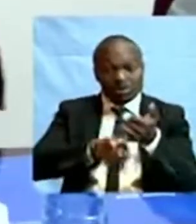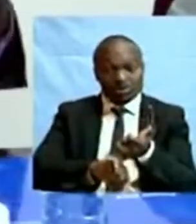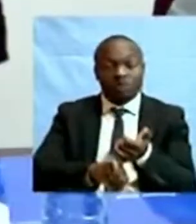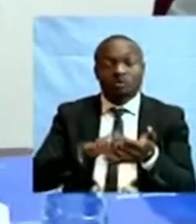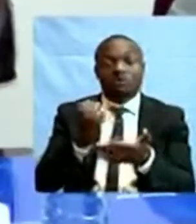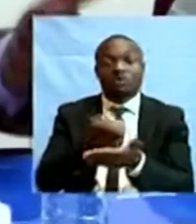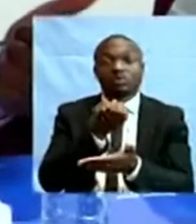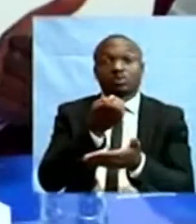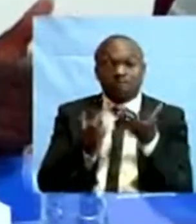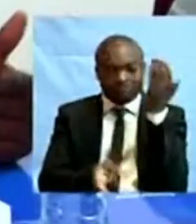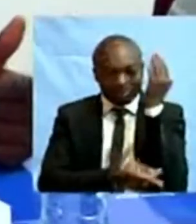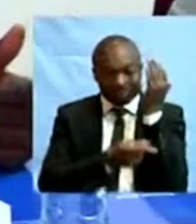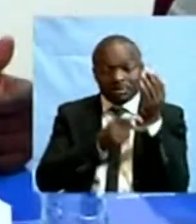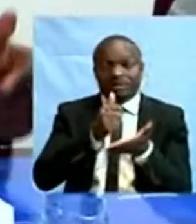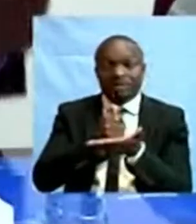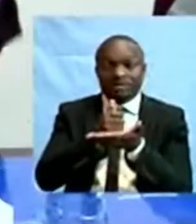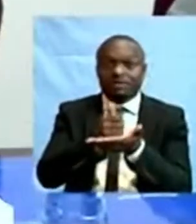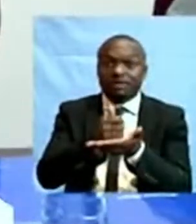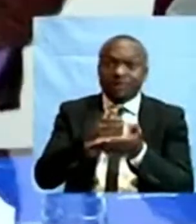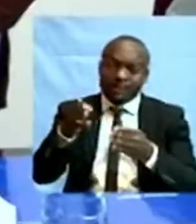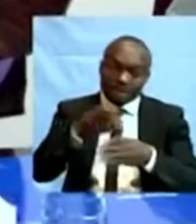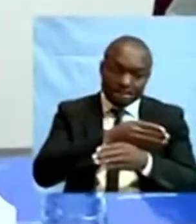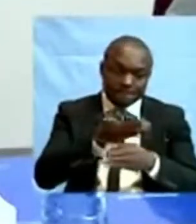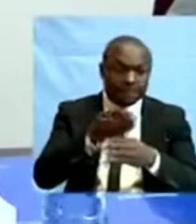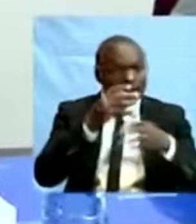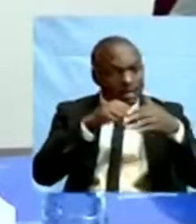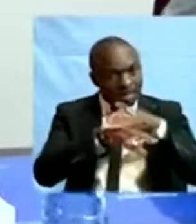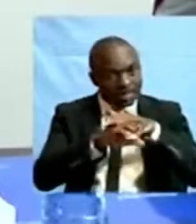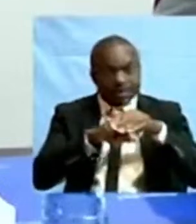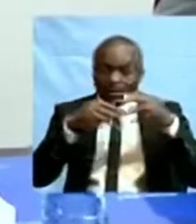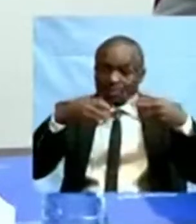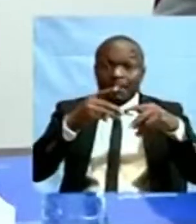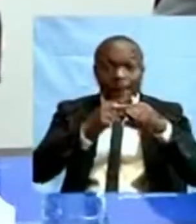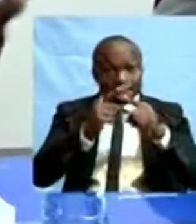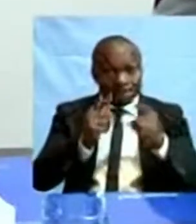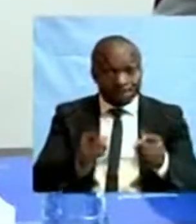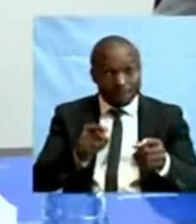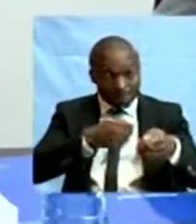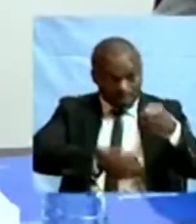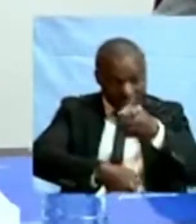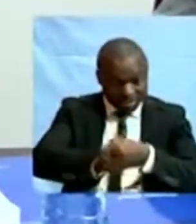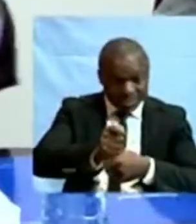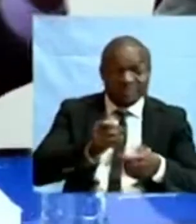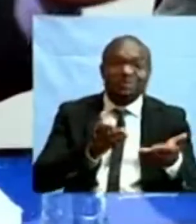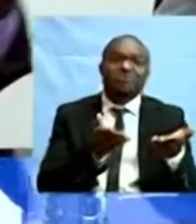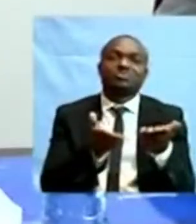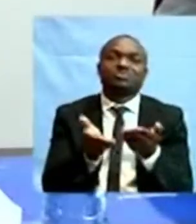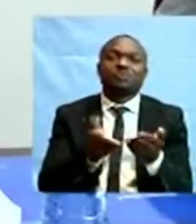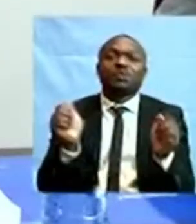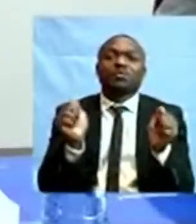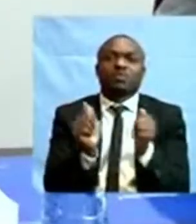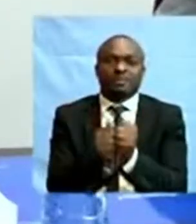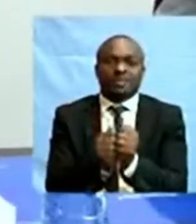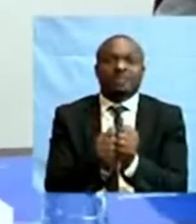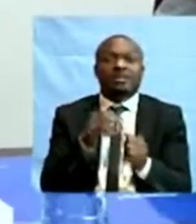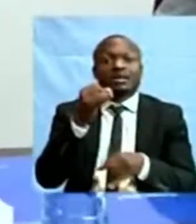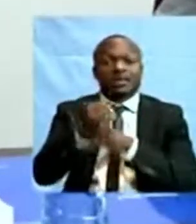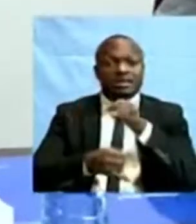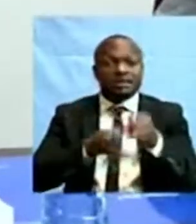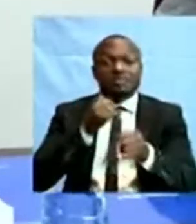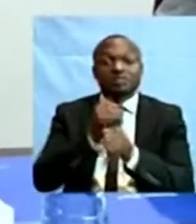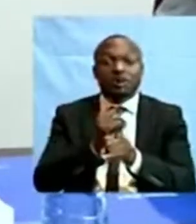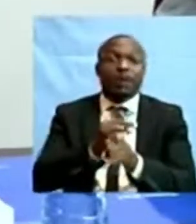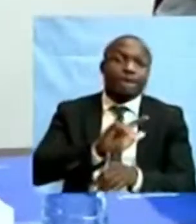It facilitates trade, it facilitates access to market, but also exchange of services, especially with regard to international